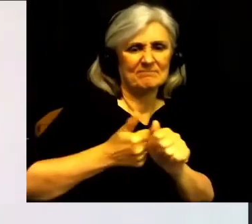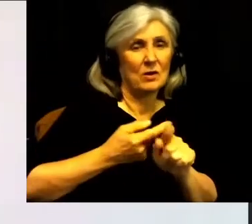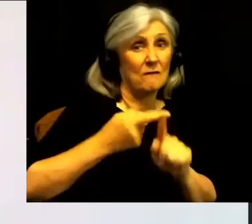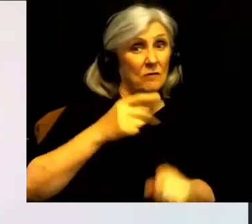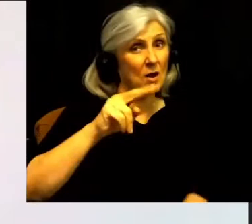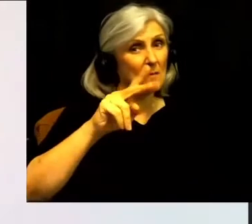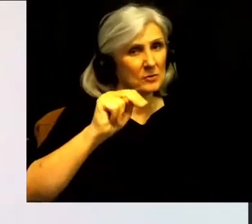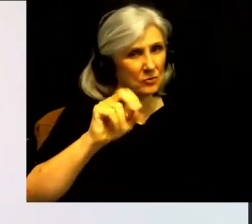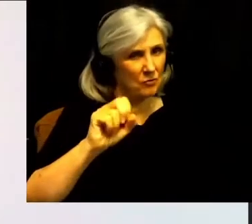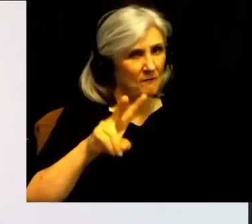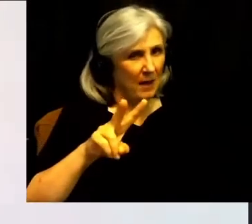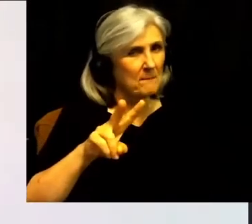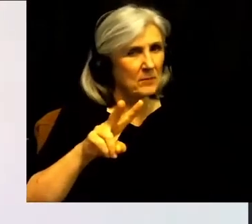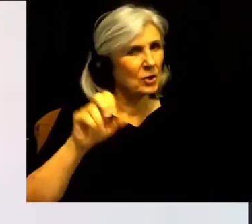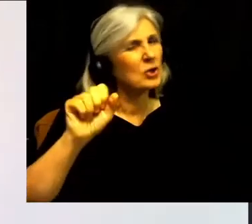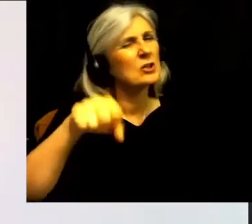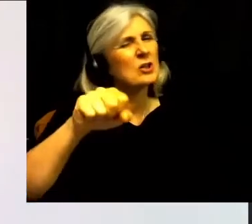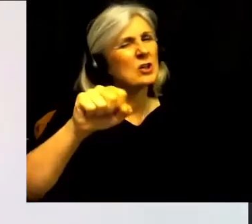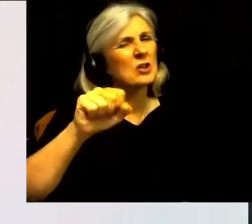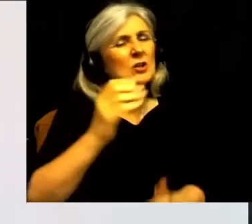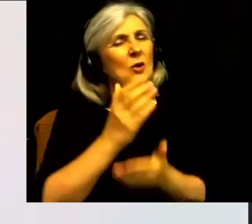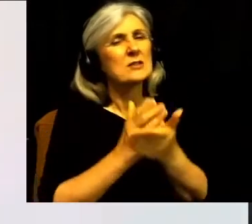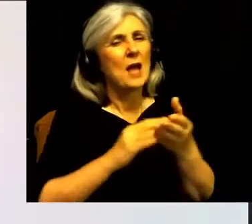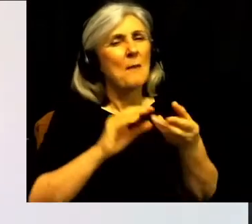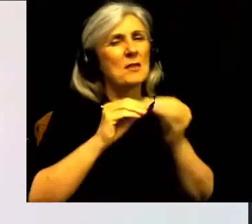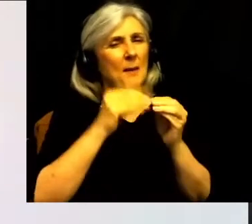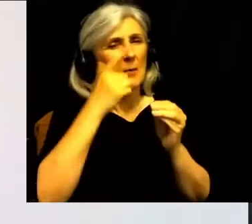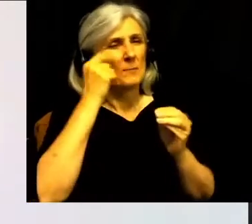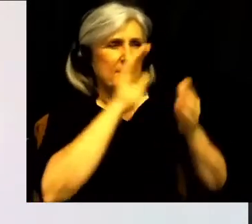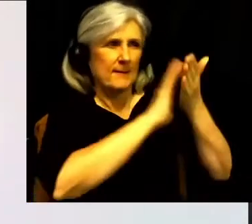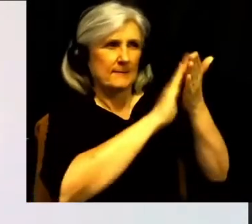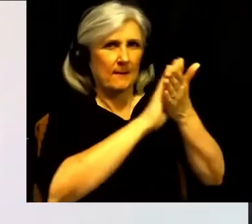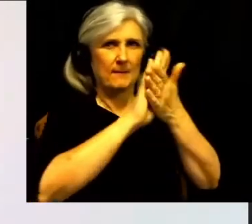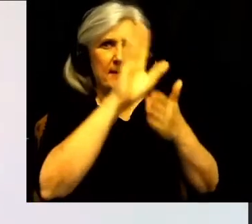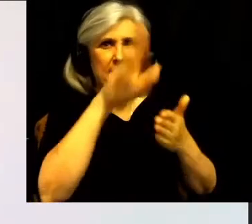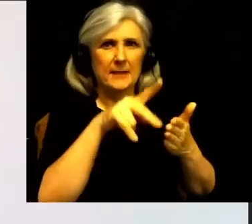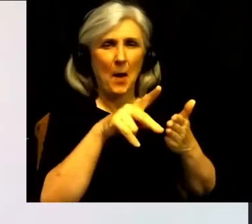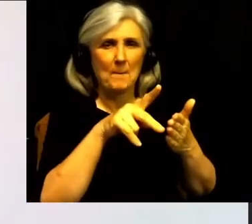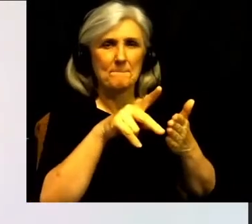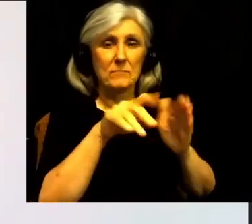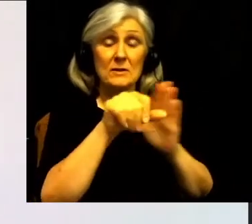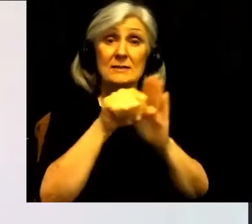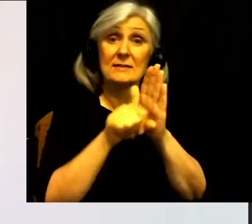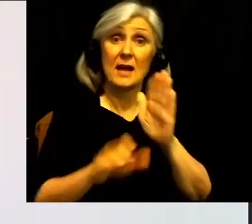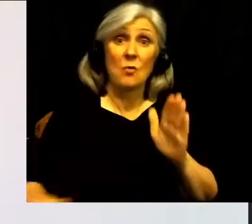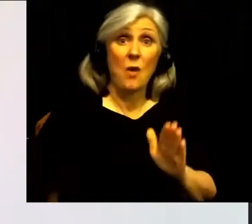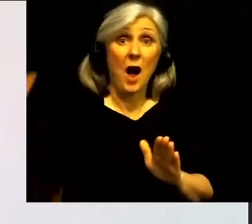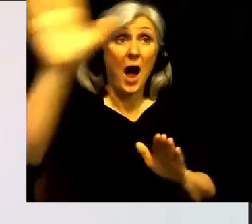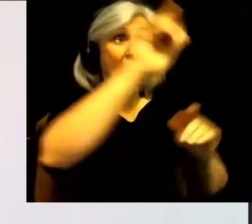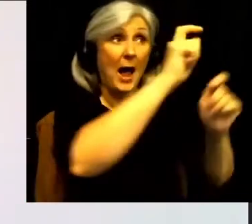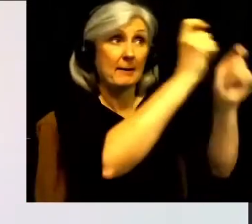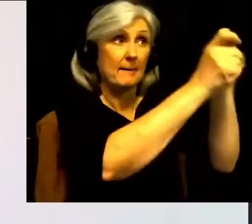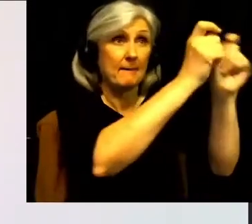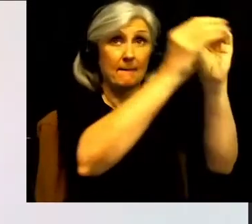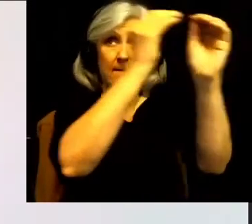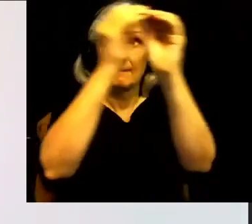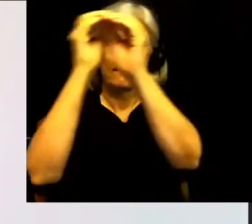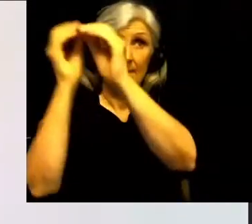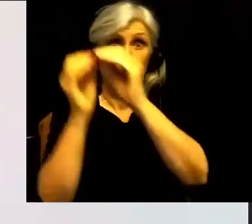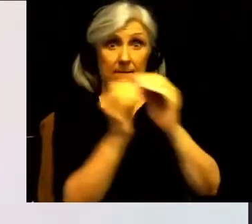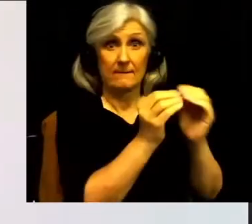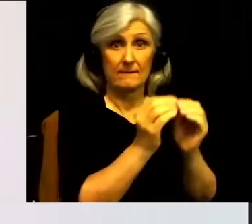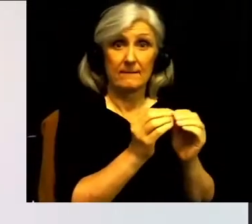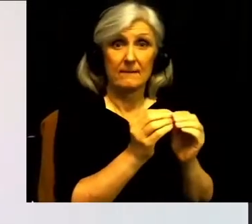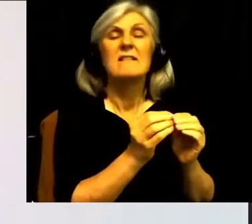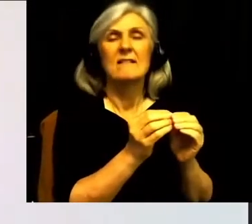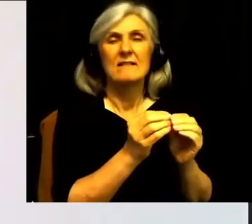quality efforts that are happening at the state and local level. And, sometimes those can be a result of, a delay in death